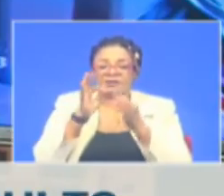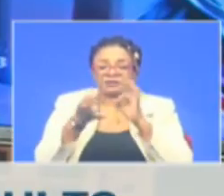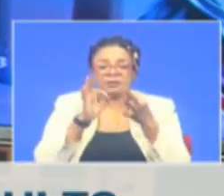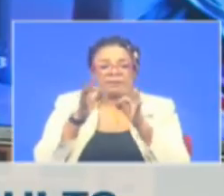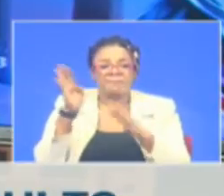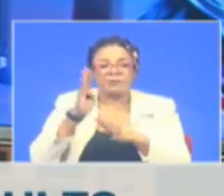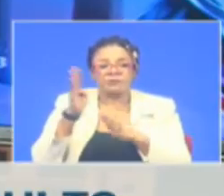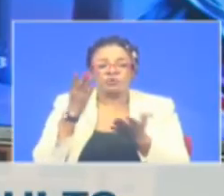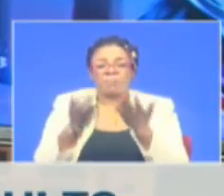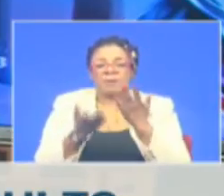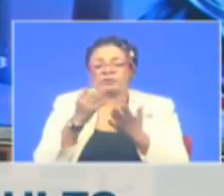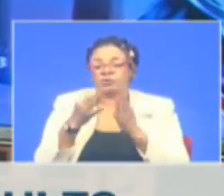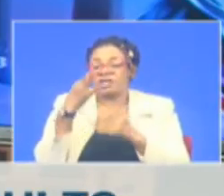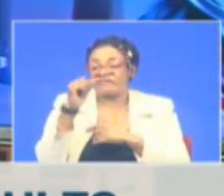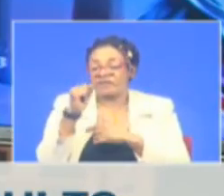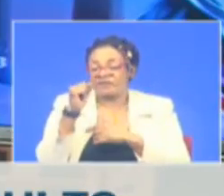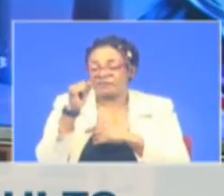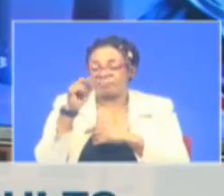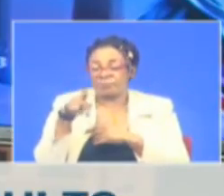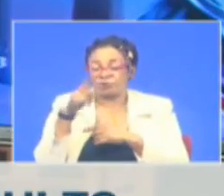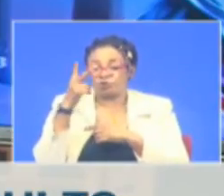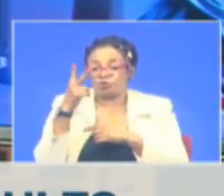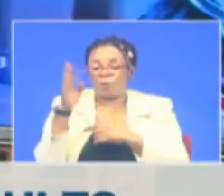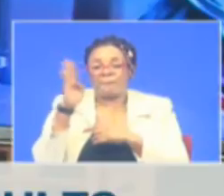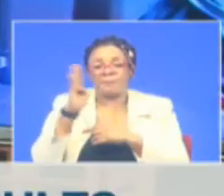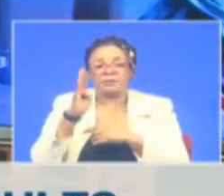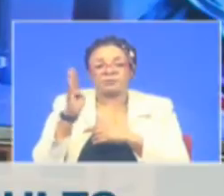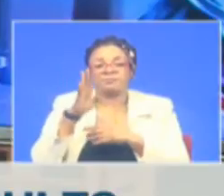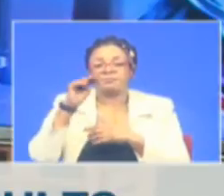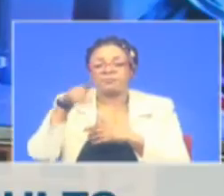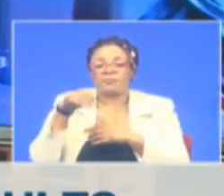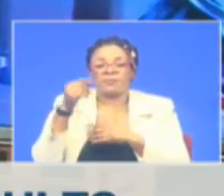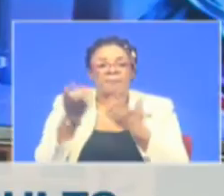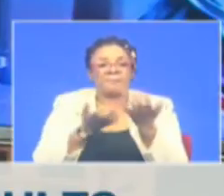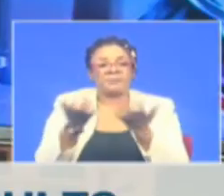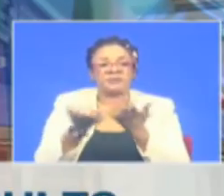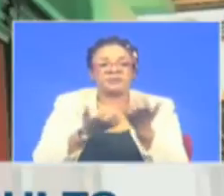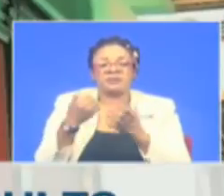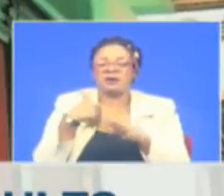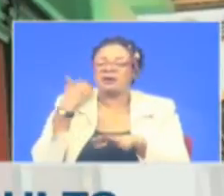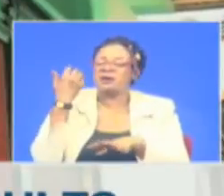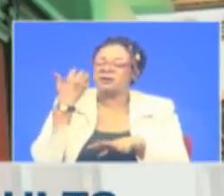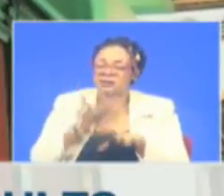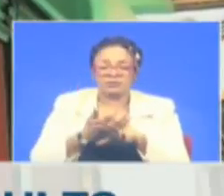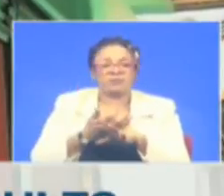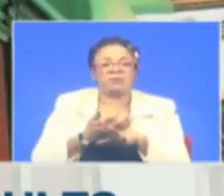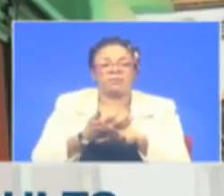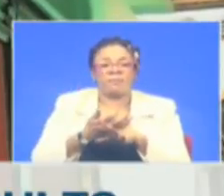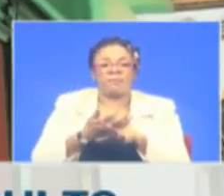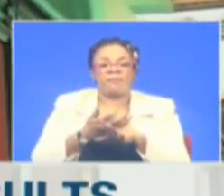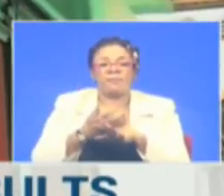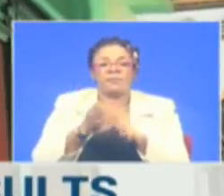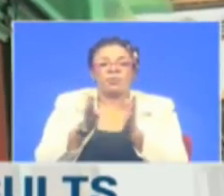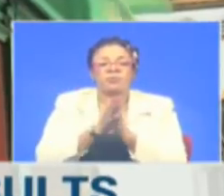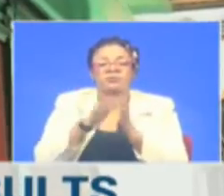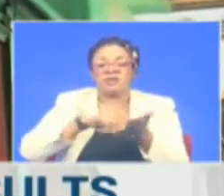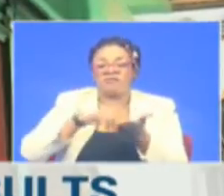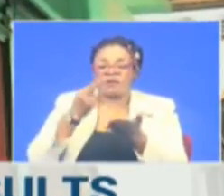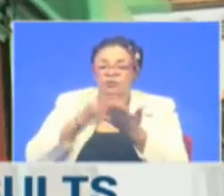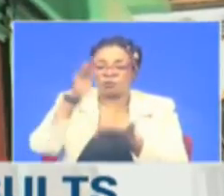35.2 billion shillings a year earlier. The M-Pesa business line took the hardest hit in the period under review, with revenue declining